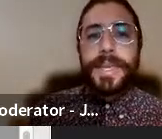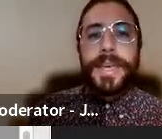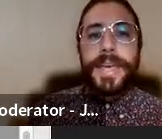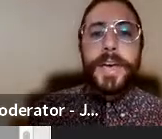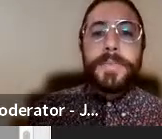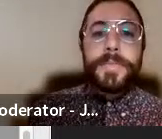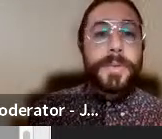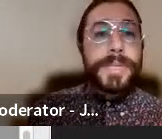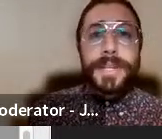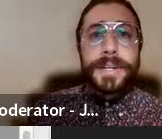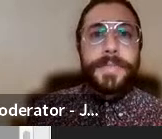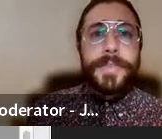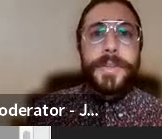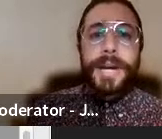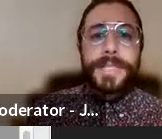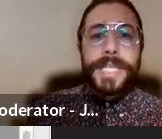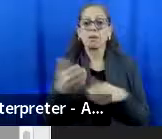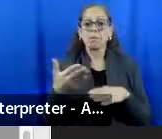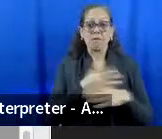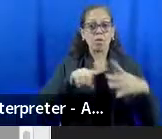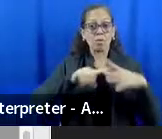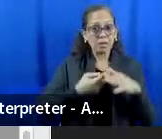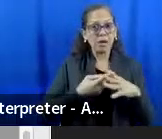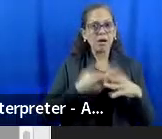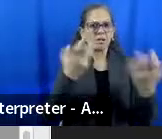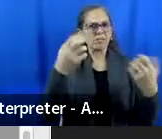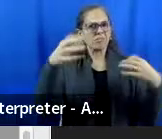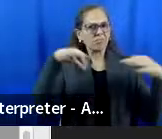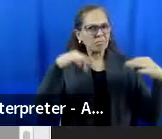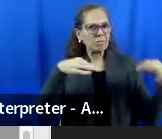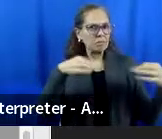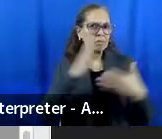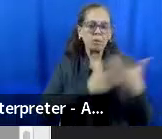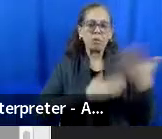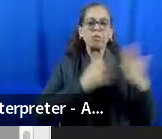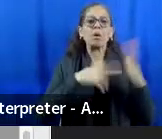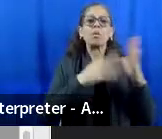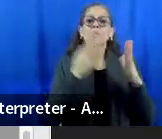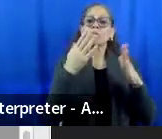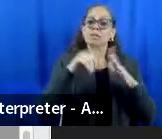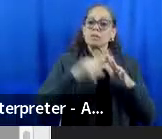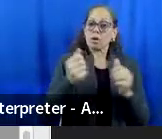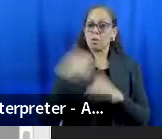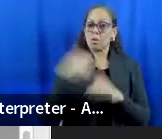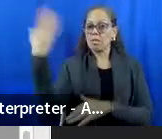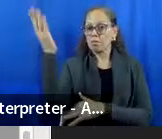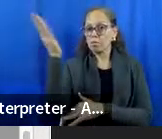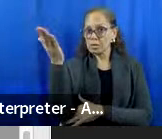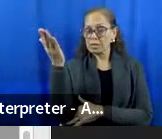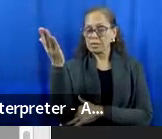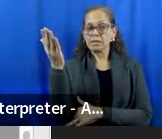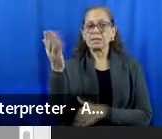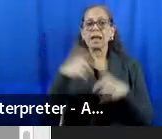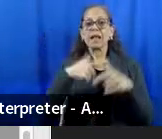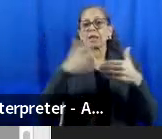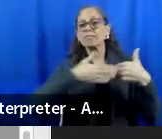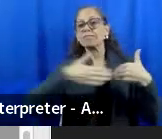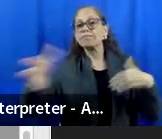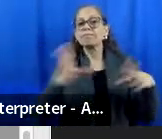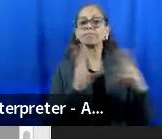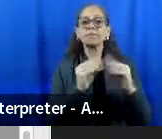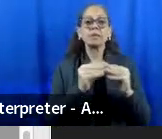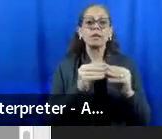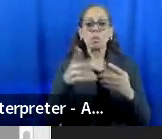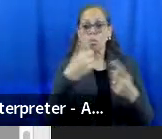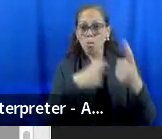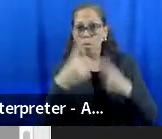Strategies. Before we start, a few housekeeping notes. We will start with a presentation and then dedicate the rest of the meeting to answer as